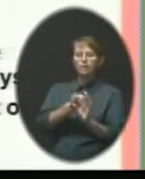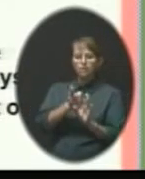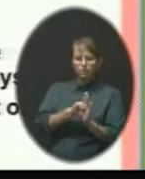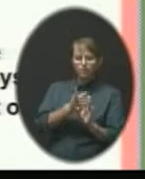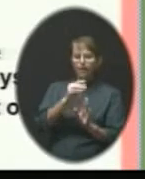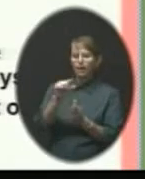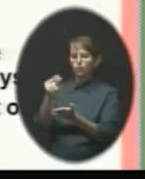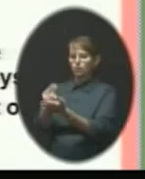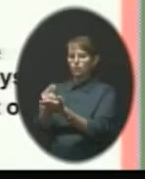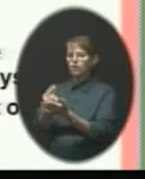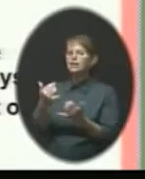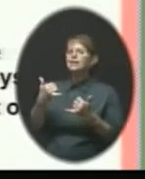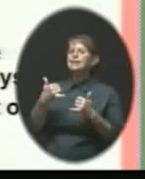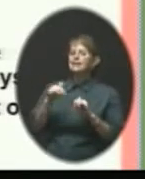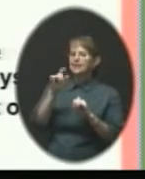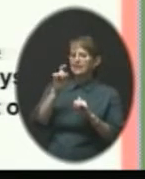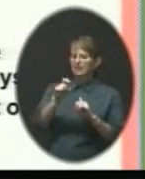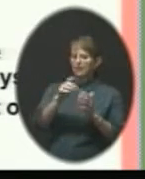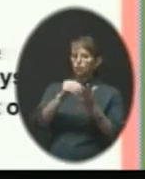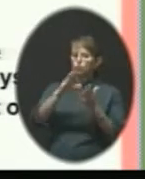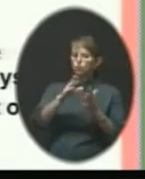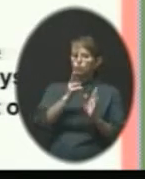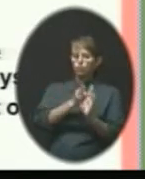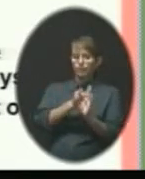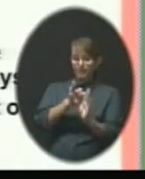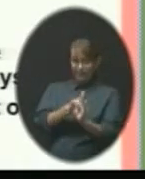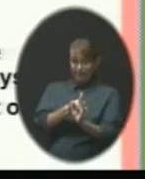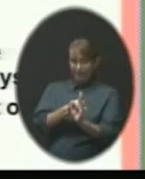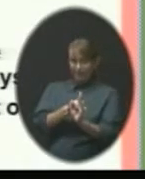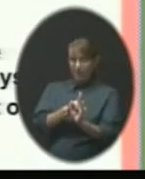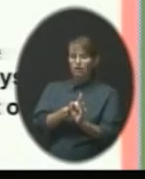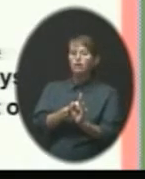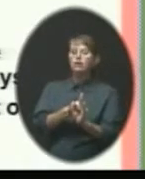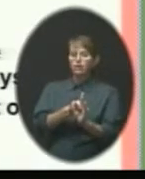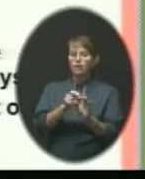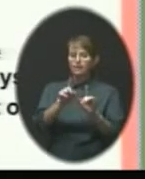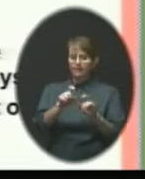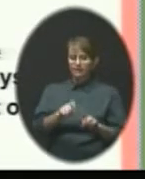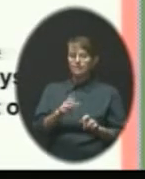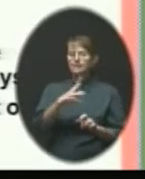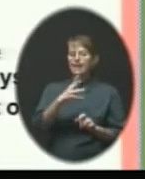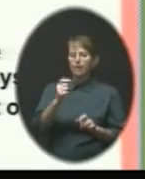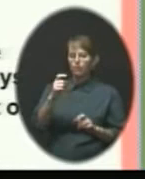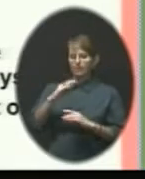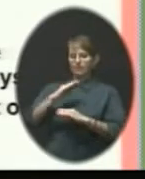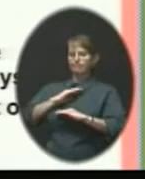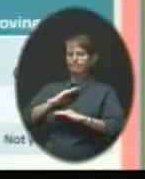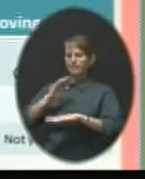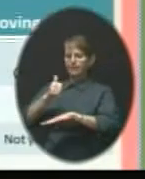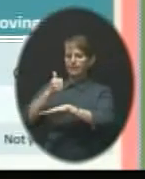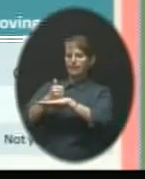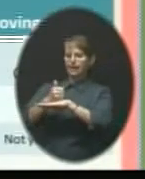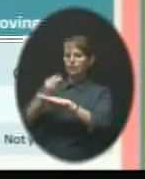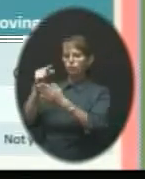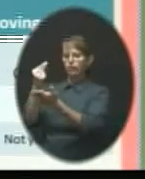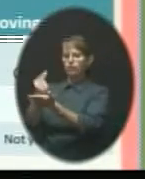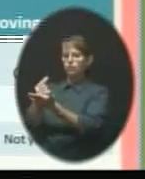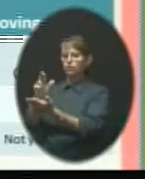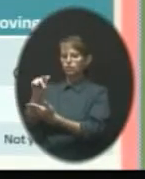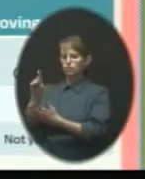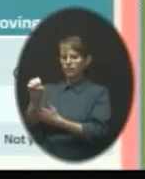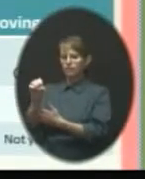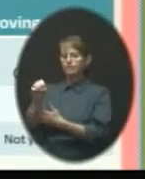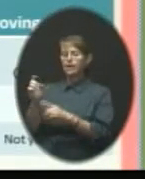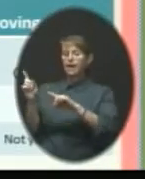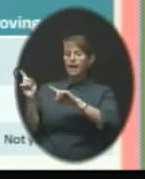on the state assessment in the old system and in the new, and we still have to meet a set graduation rate. Attendance was one piece that